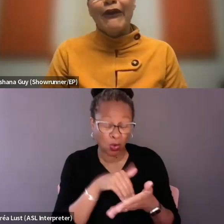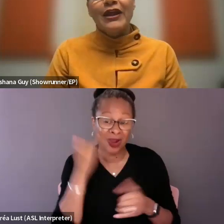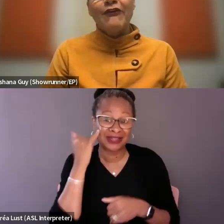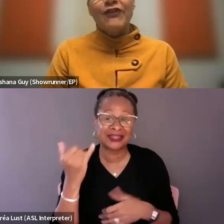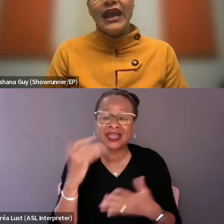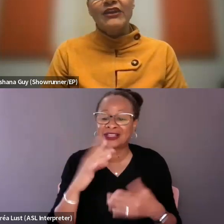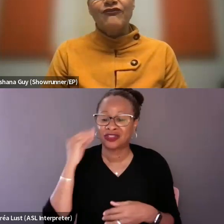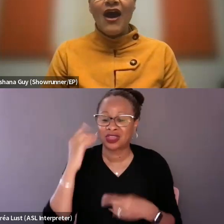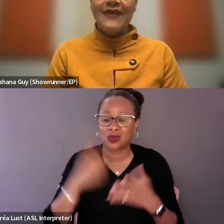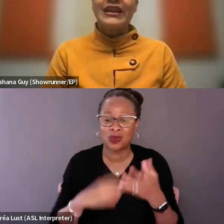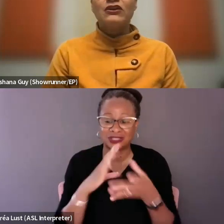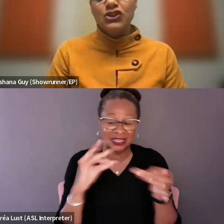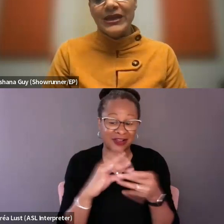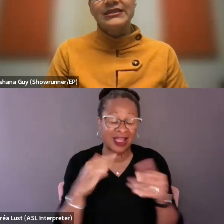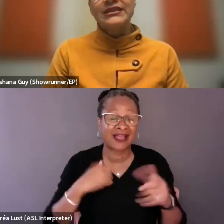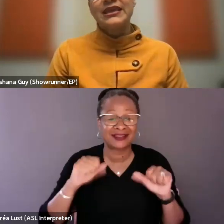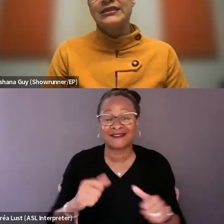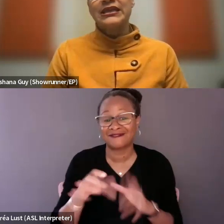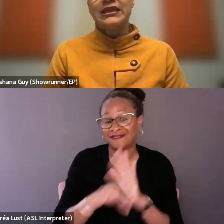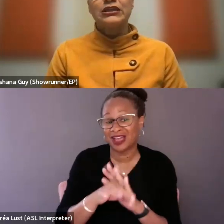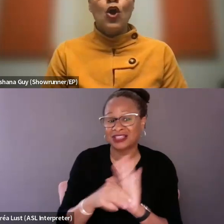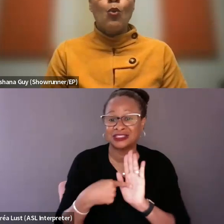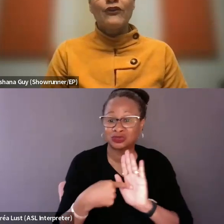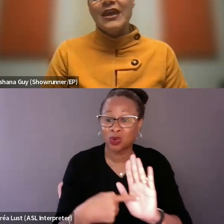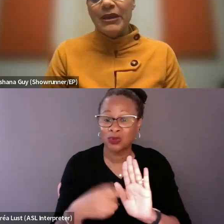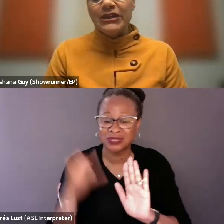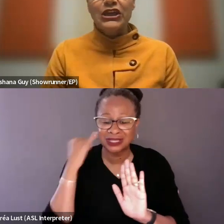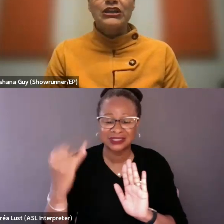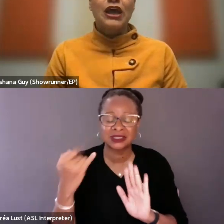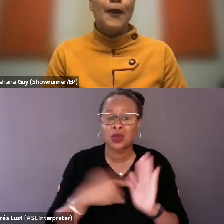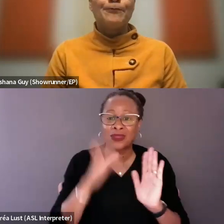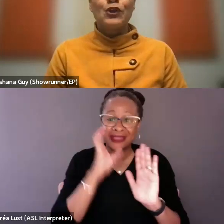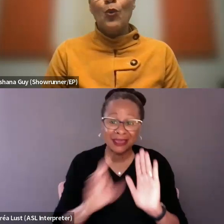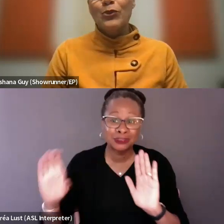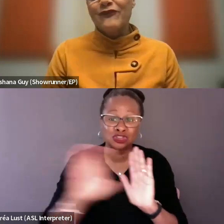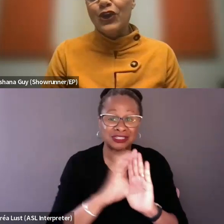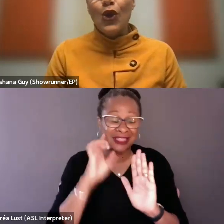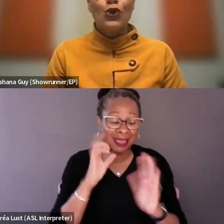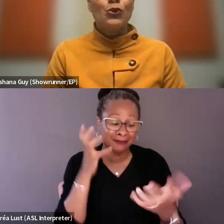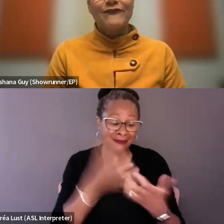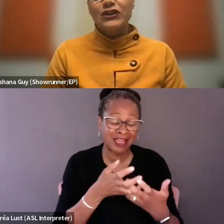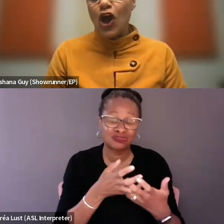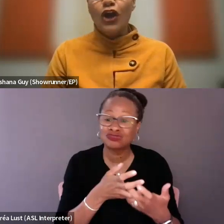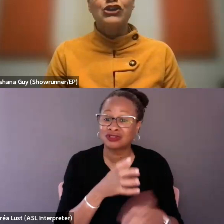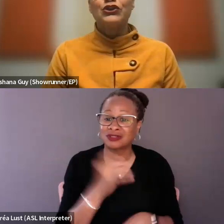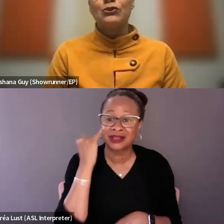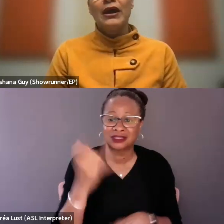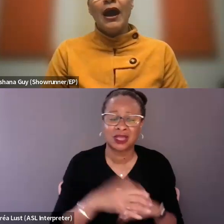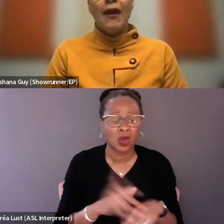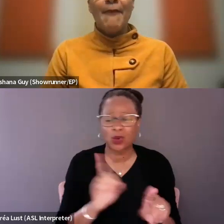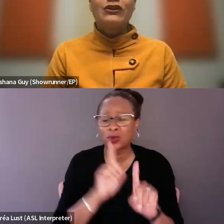the narrative that I can find that illustrates these ideas? What are the images? You know, where do we have to go? Who do we have to talk